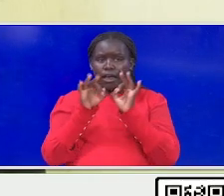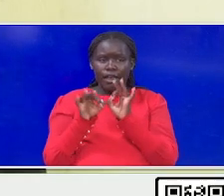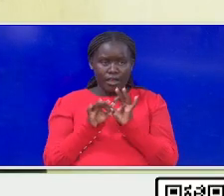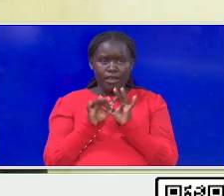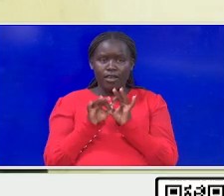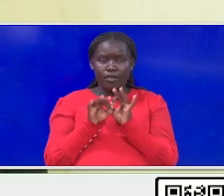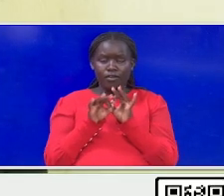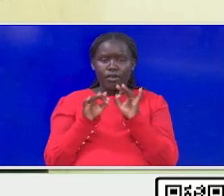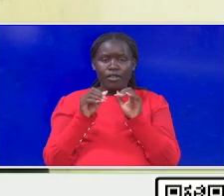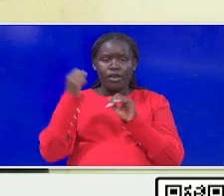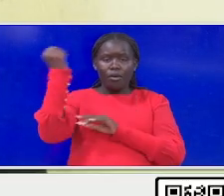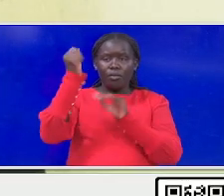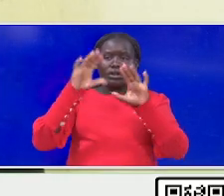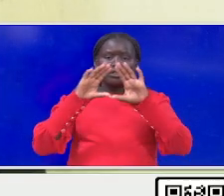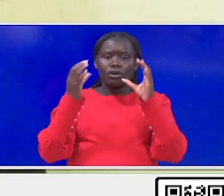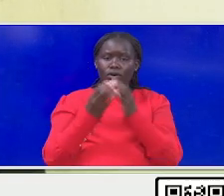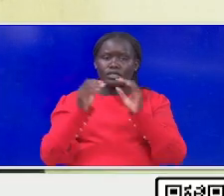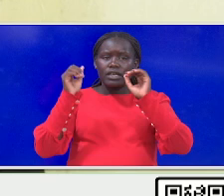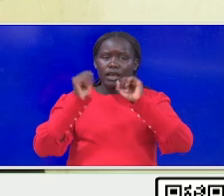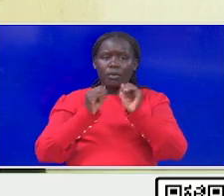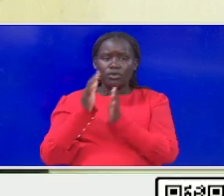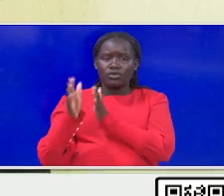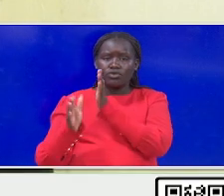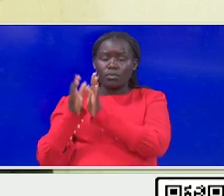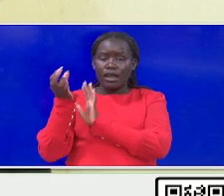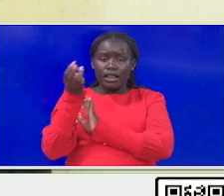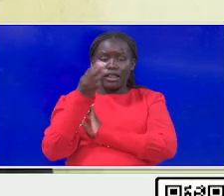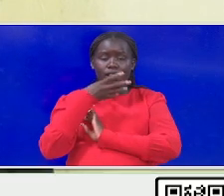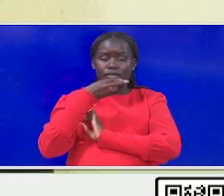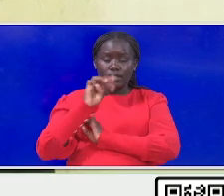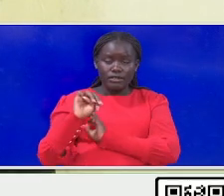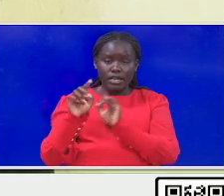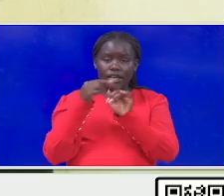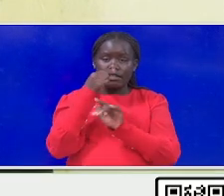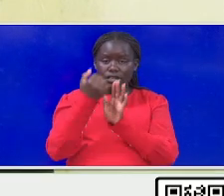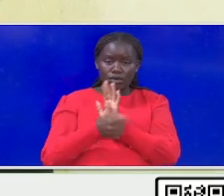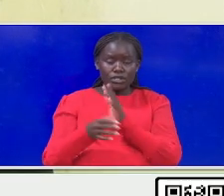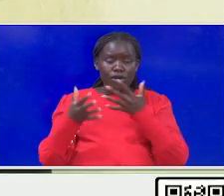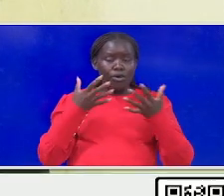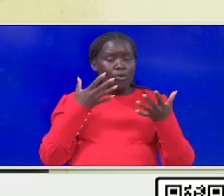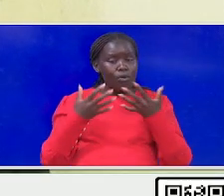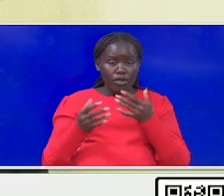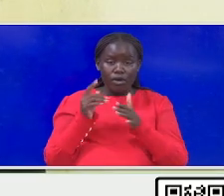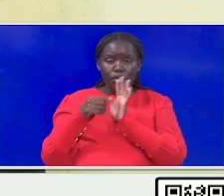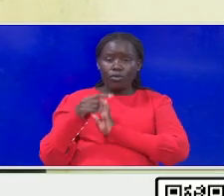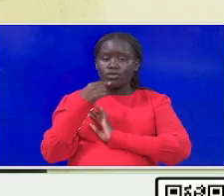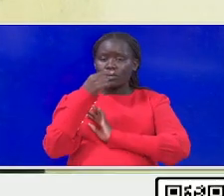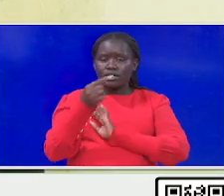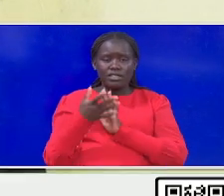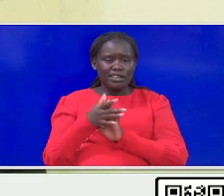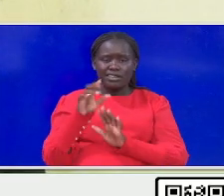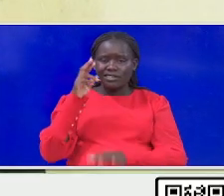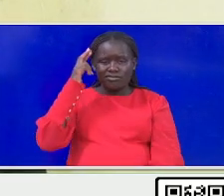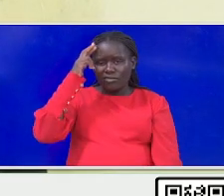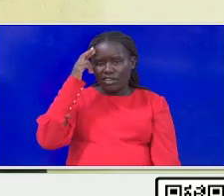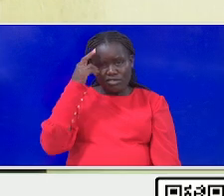class are able to governize themselves and say whether what we are saying makes sense or